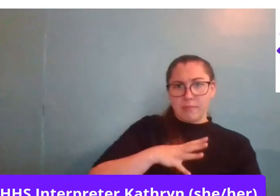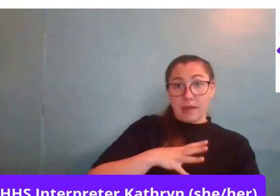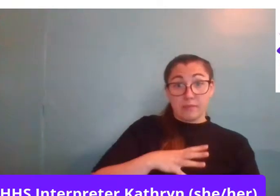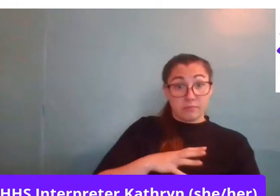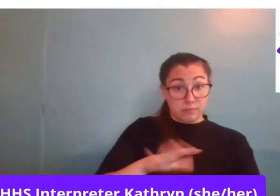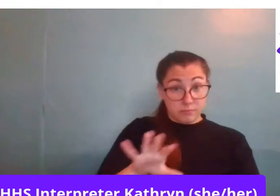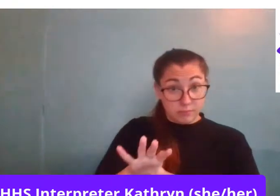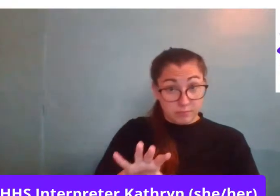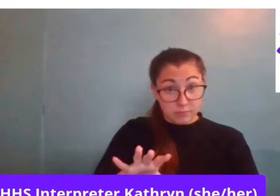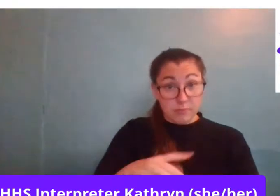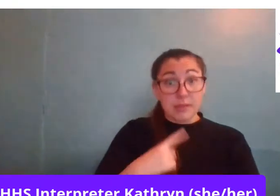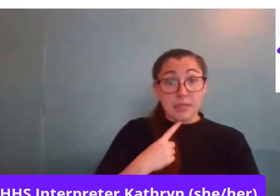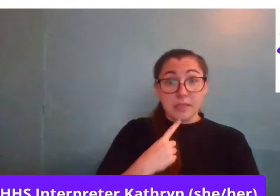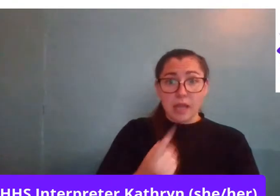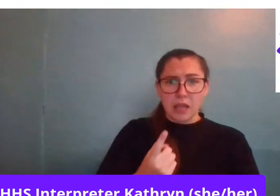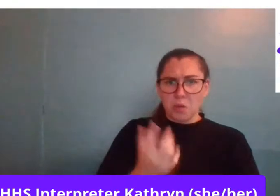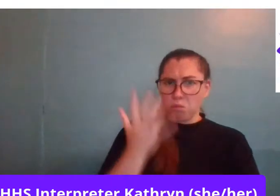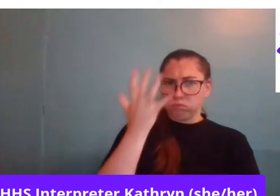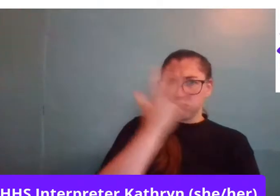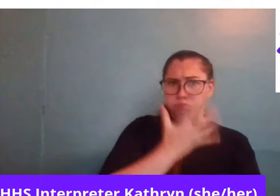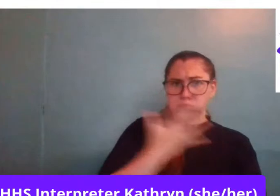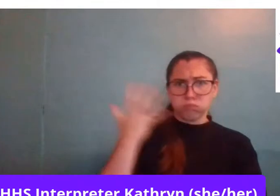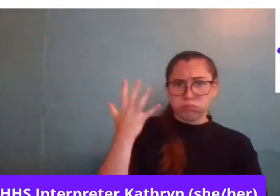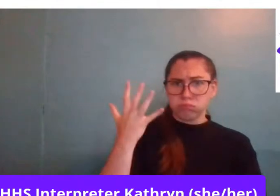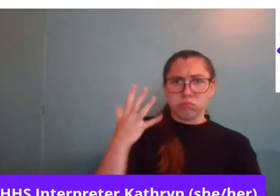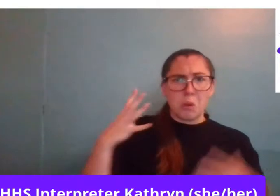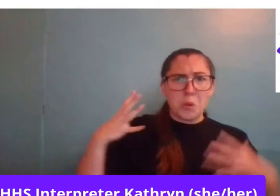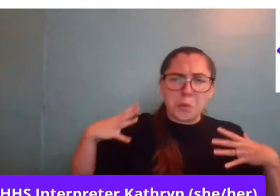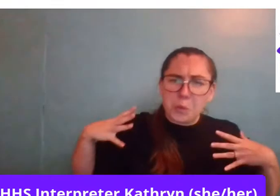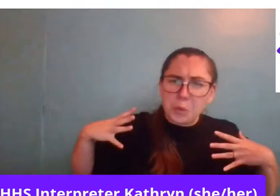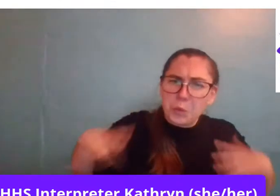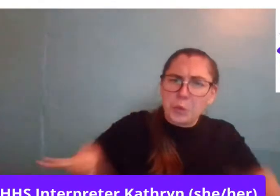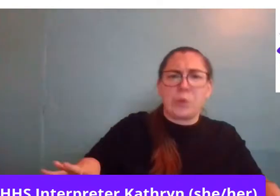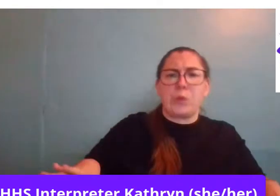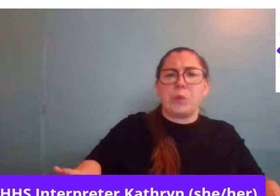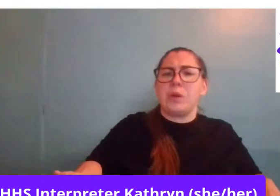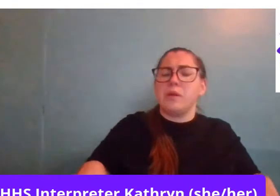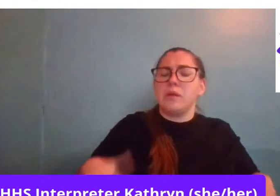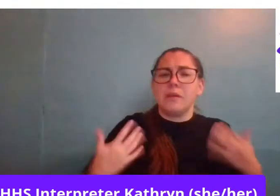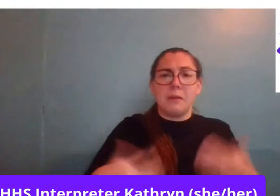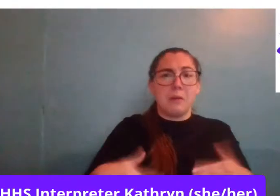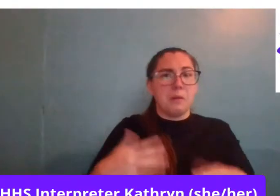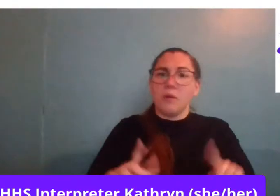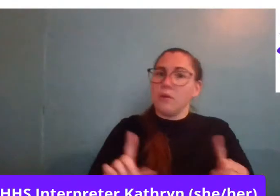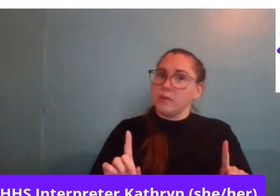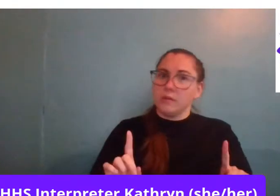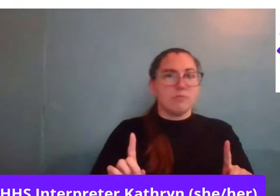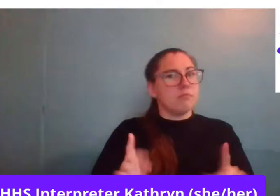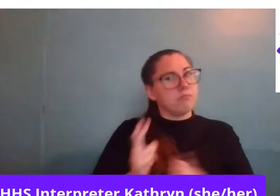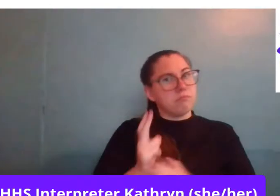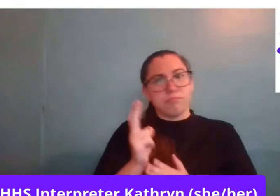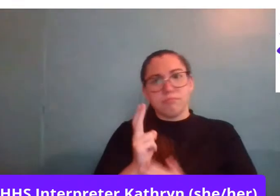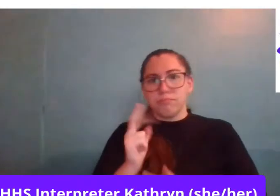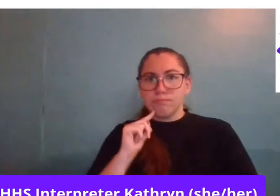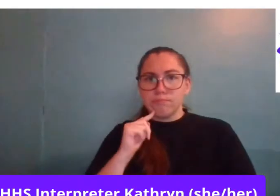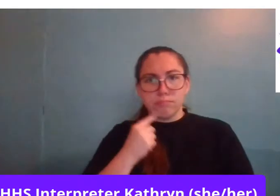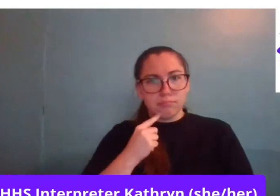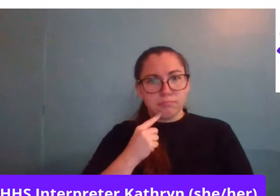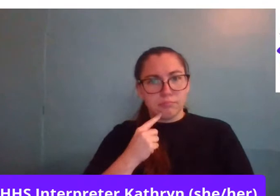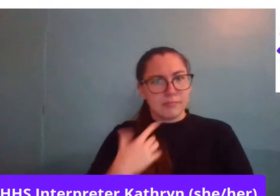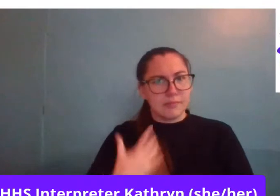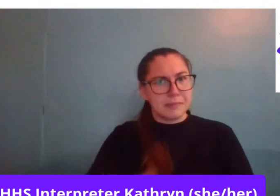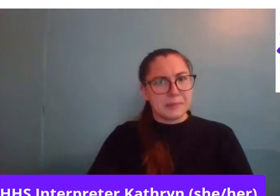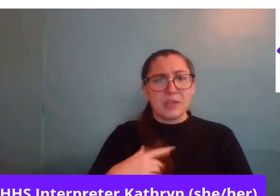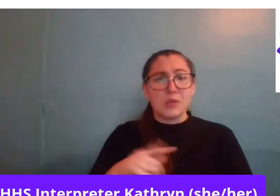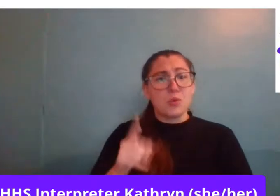just looked fabulous. I think that's an understatement. That's all I can say. That's an understatement that